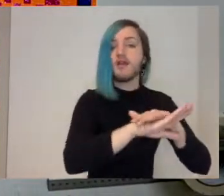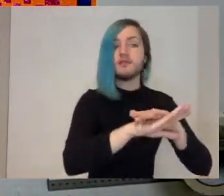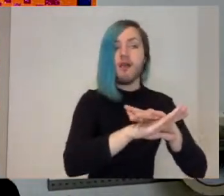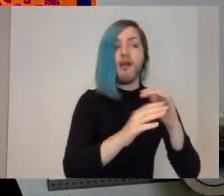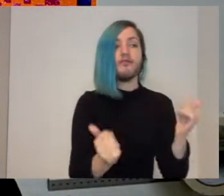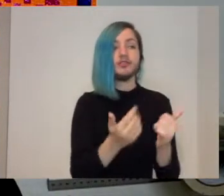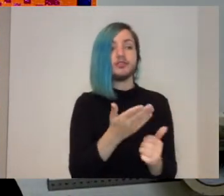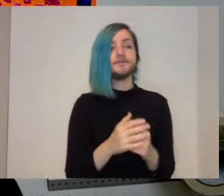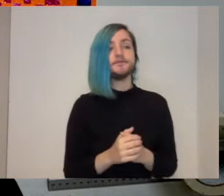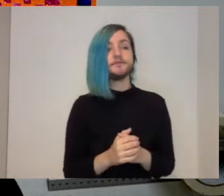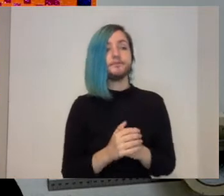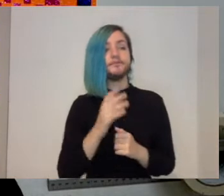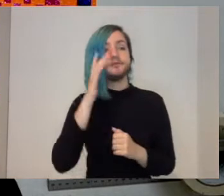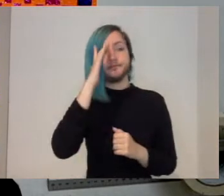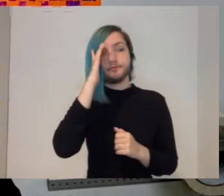under.